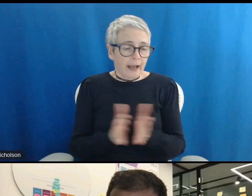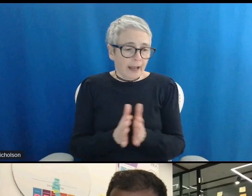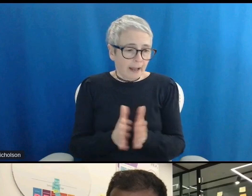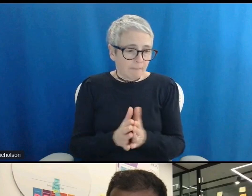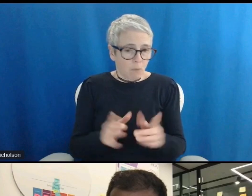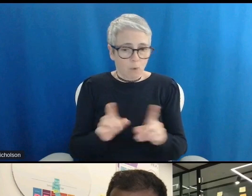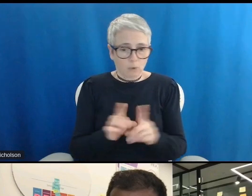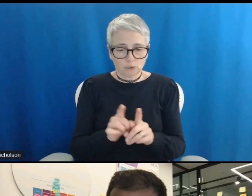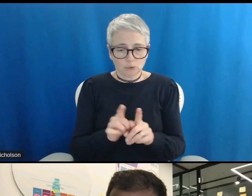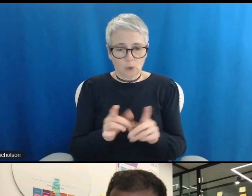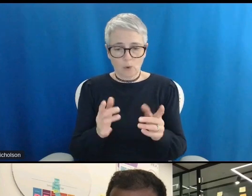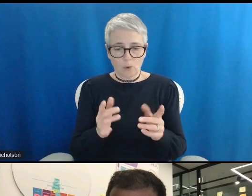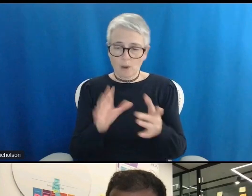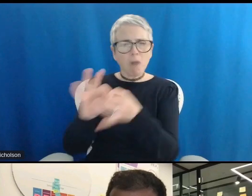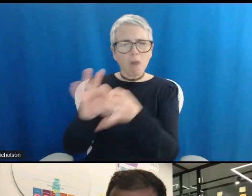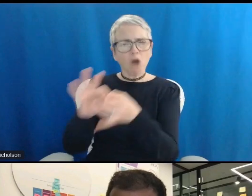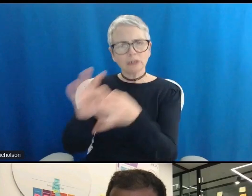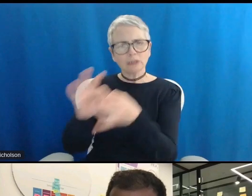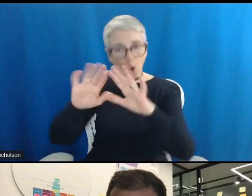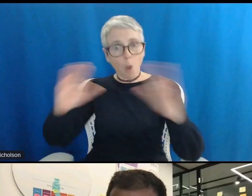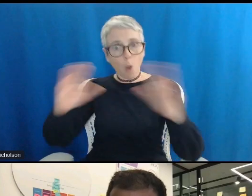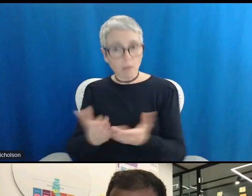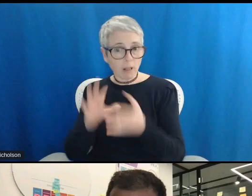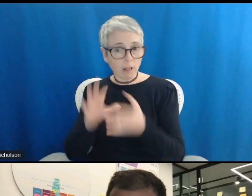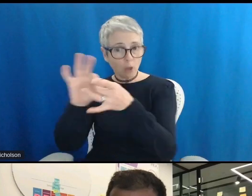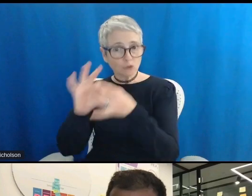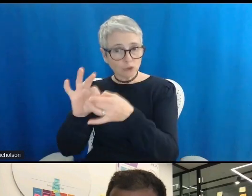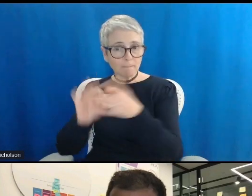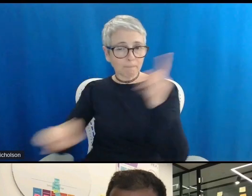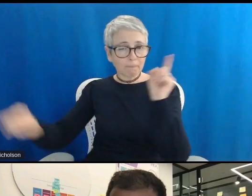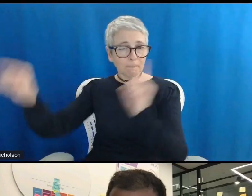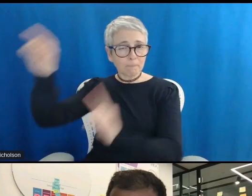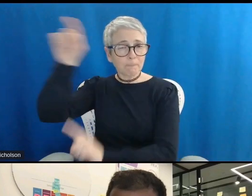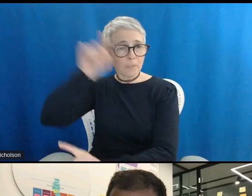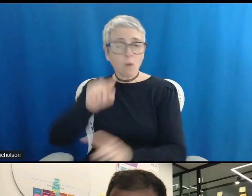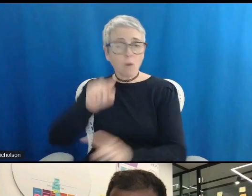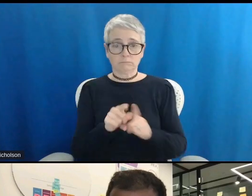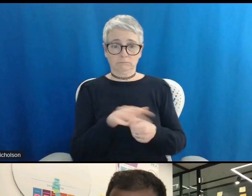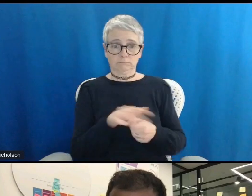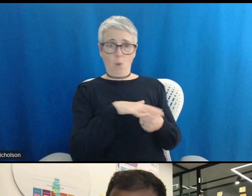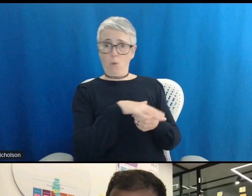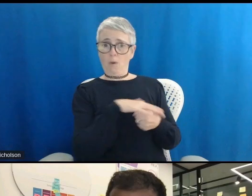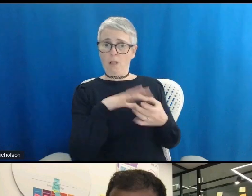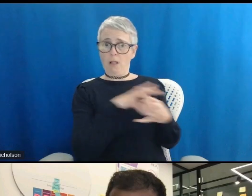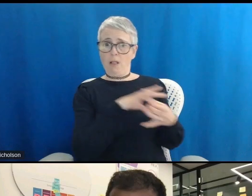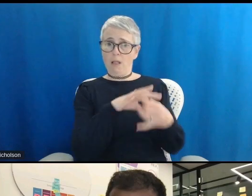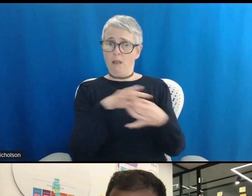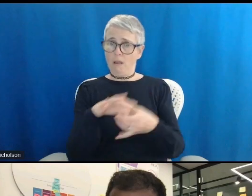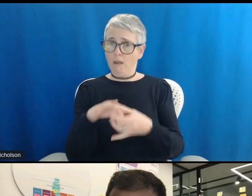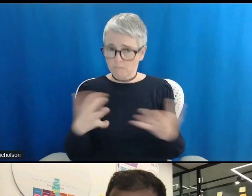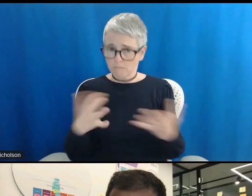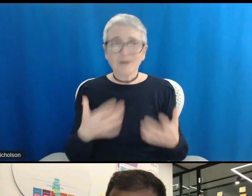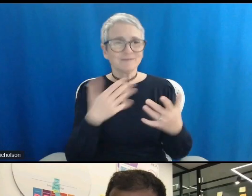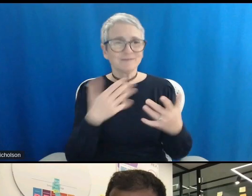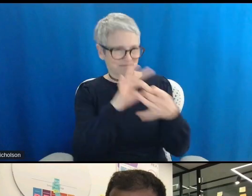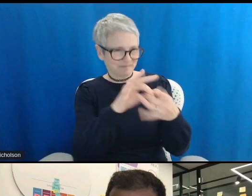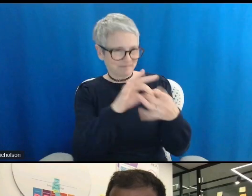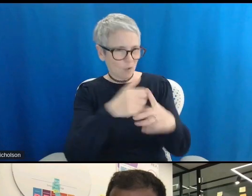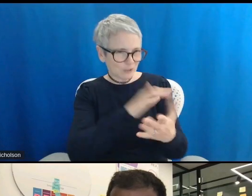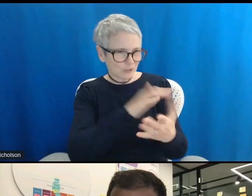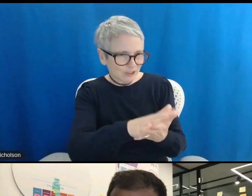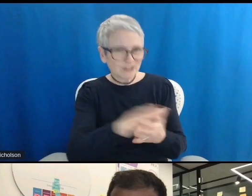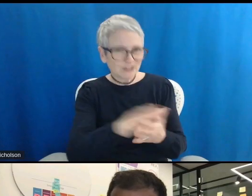partnerships, quite global partnerships, but also local partnerships within global spaces. So we work with Kush, we also work with Bernard.